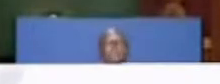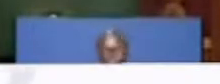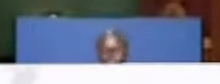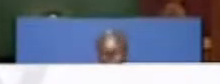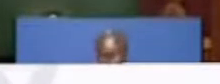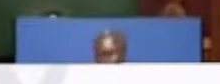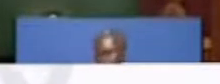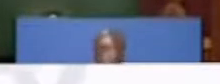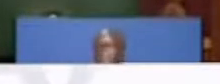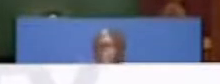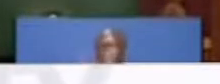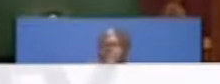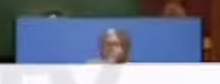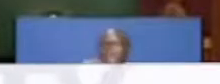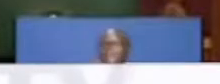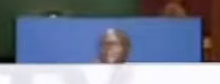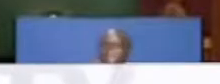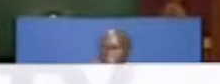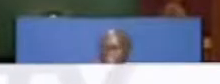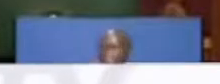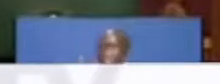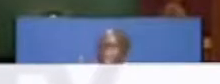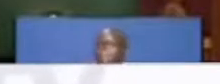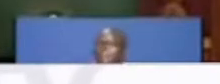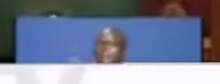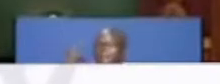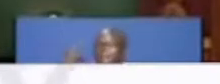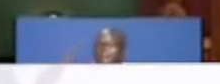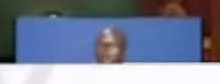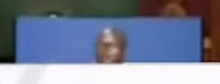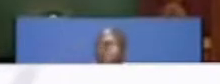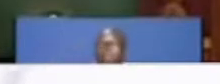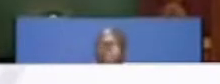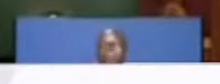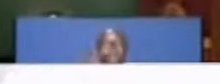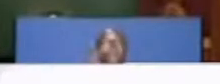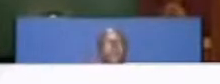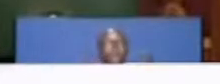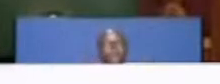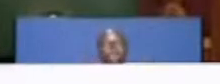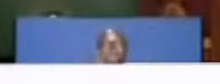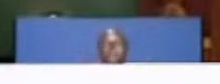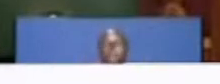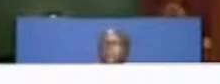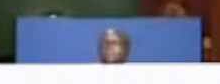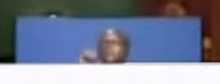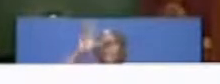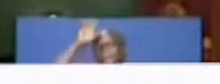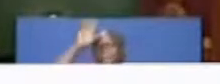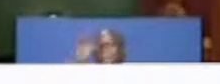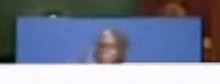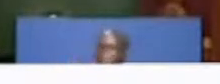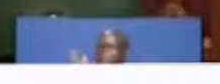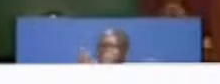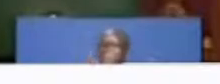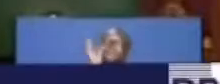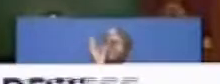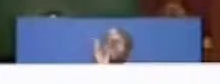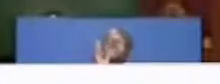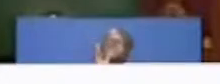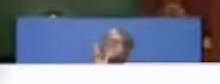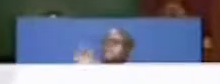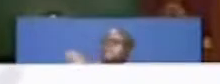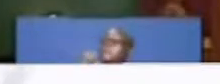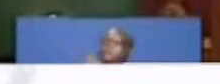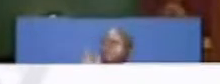Let me add that plans for the dual carriageway from Rironi, where the Nairobi Expressway will terminate,